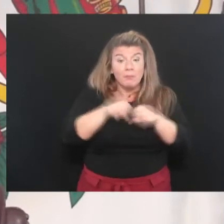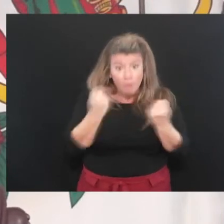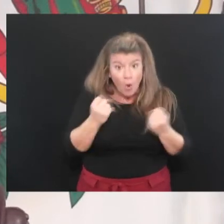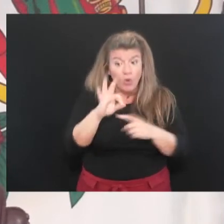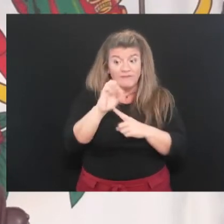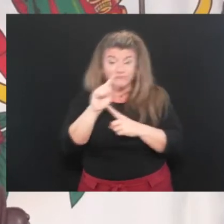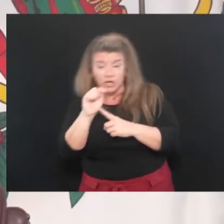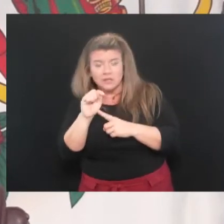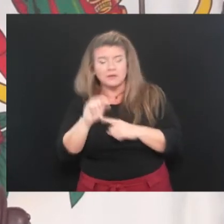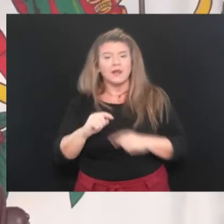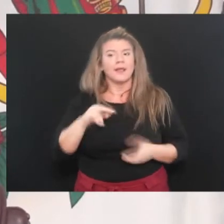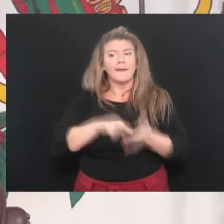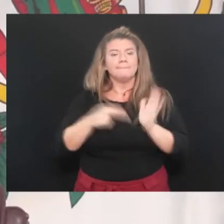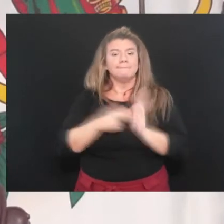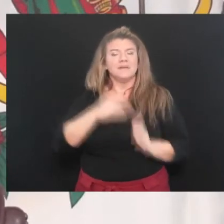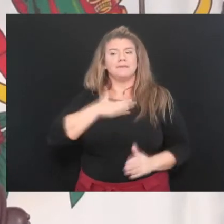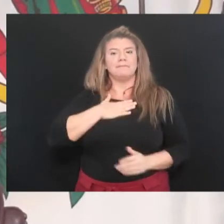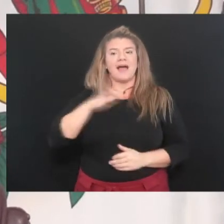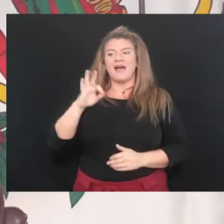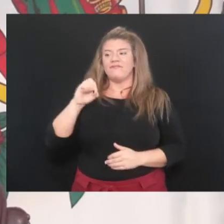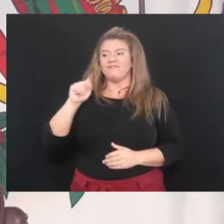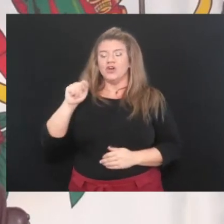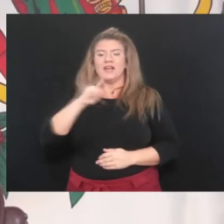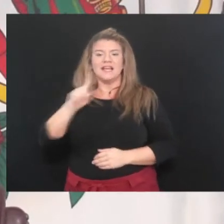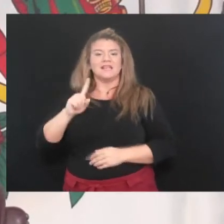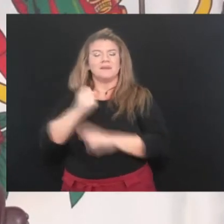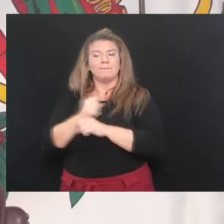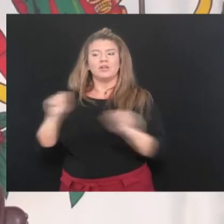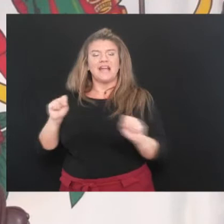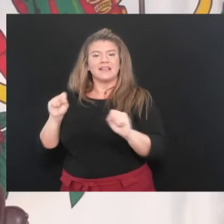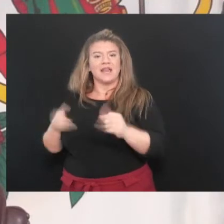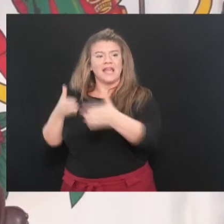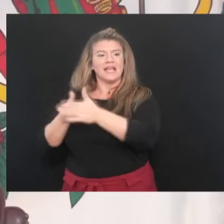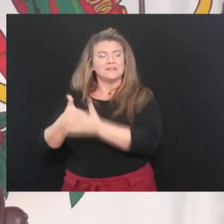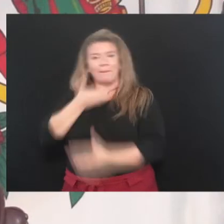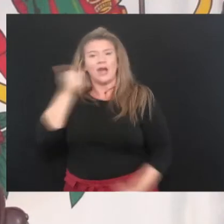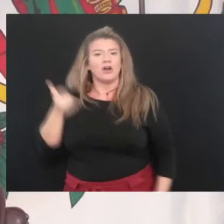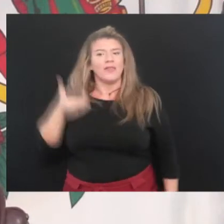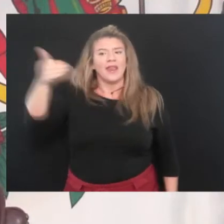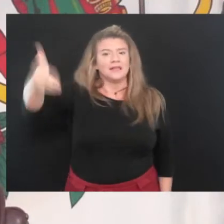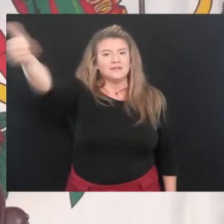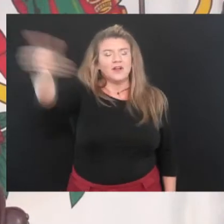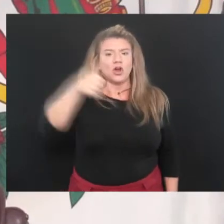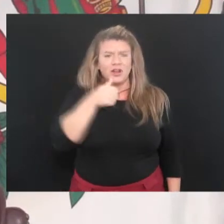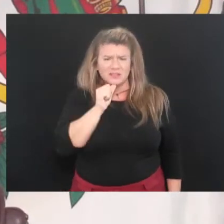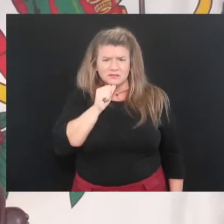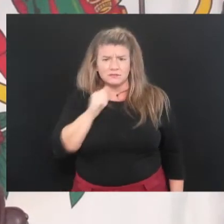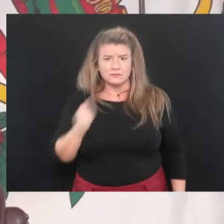my foot would be better protected against somebody of it hurting.